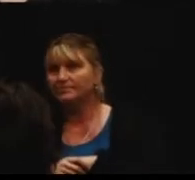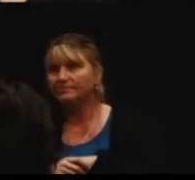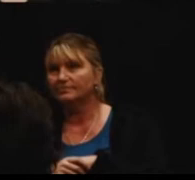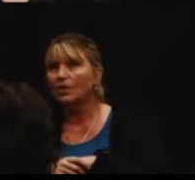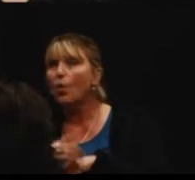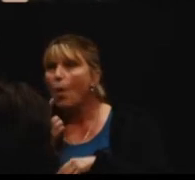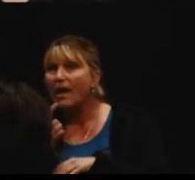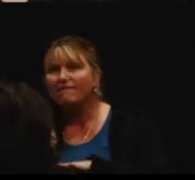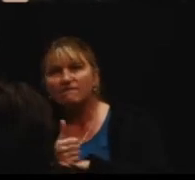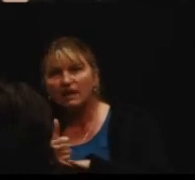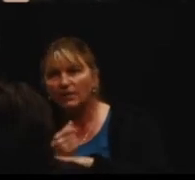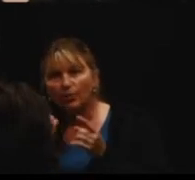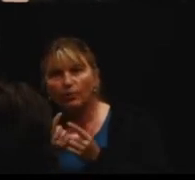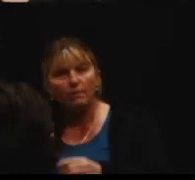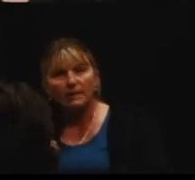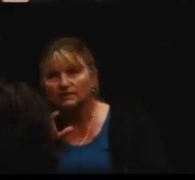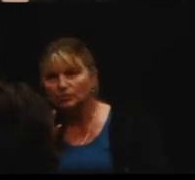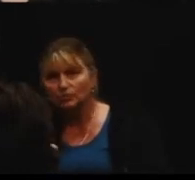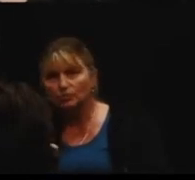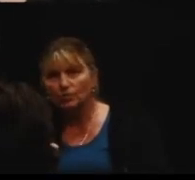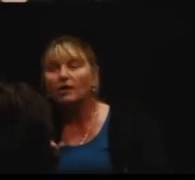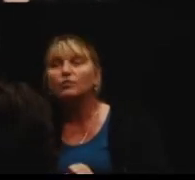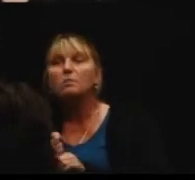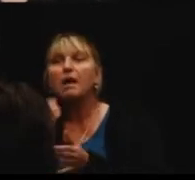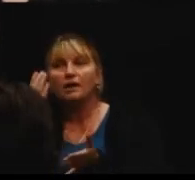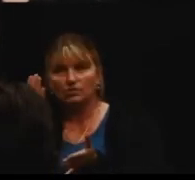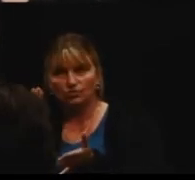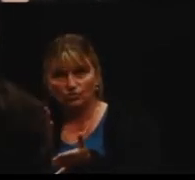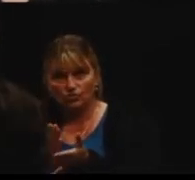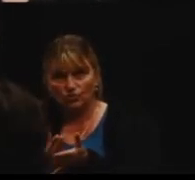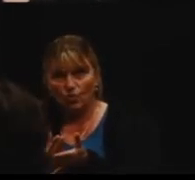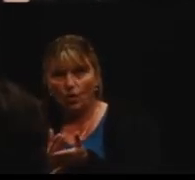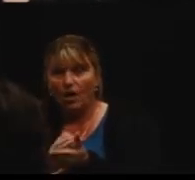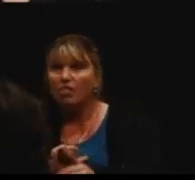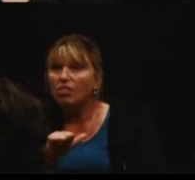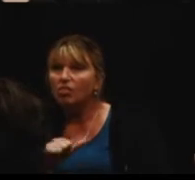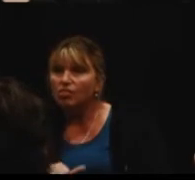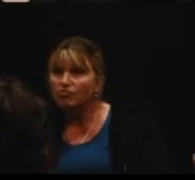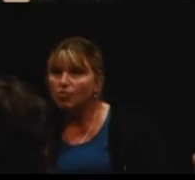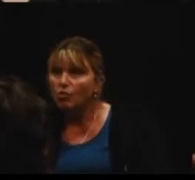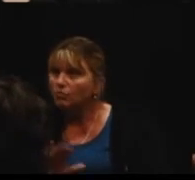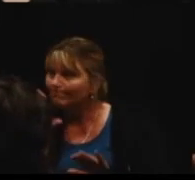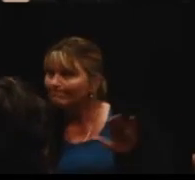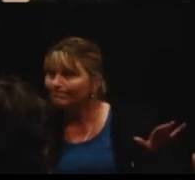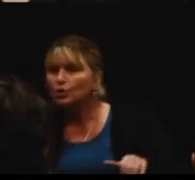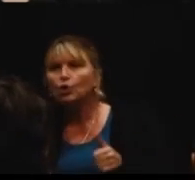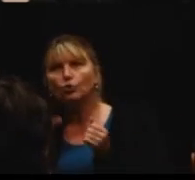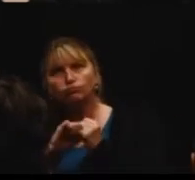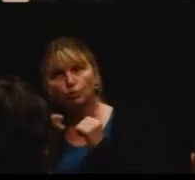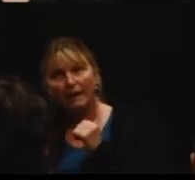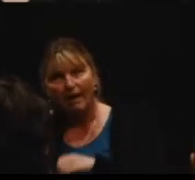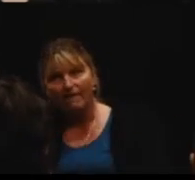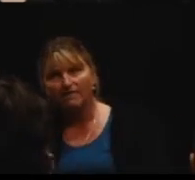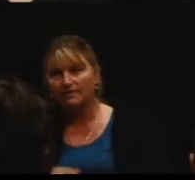one fundamental thing that we need to do, and that is to make sure that out in the rural sector we have good broadband, because that